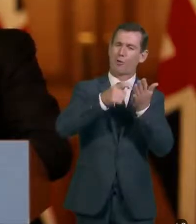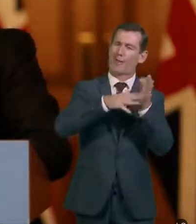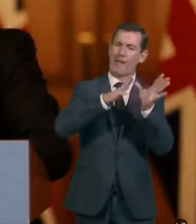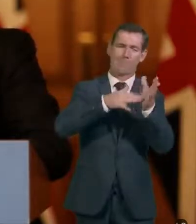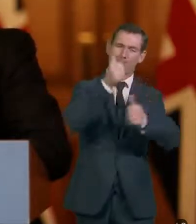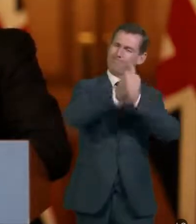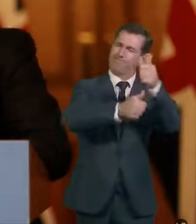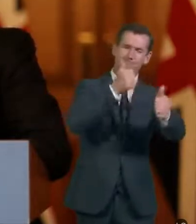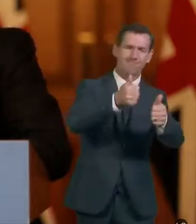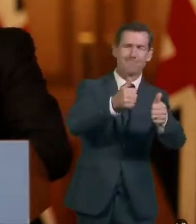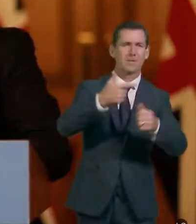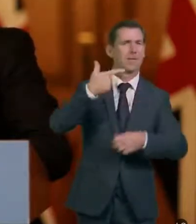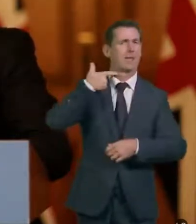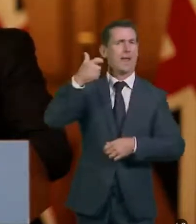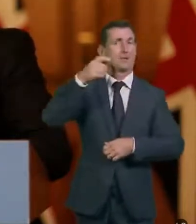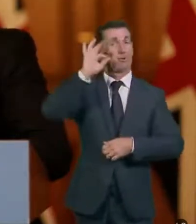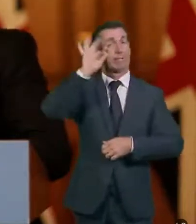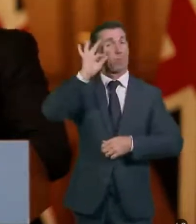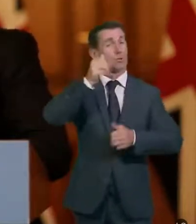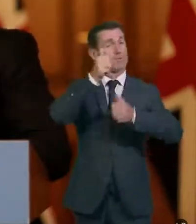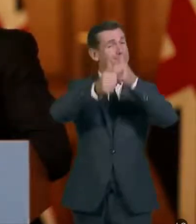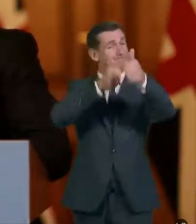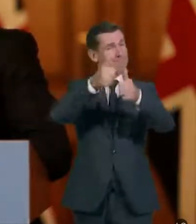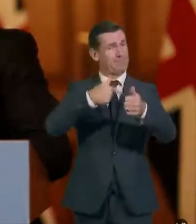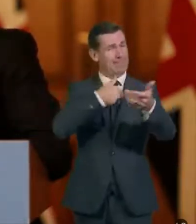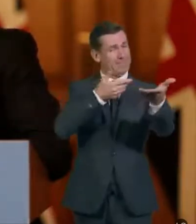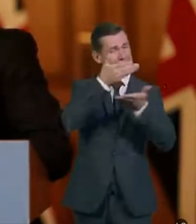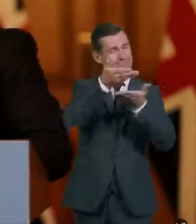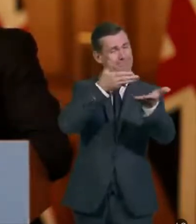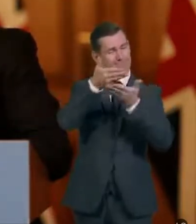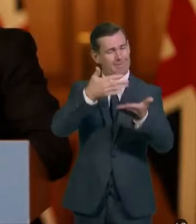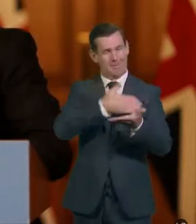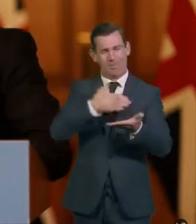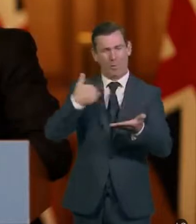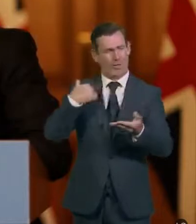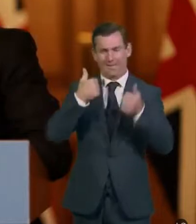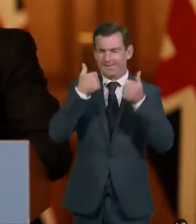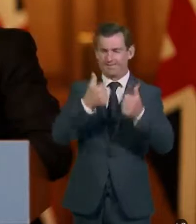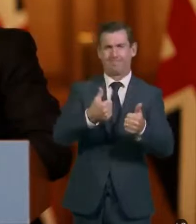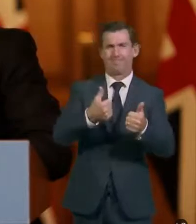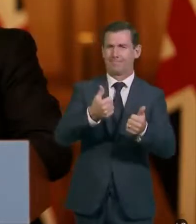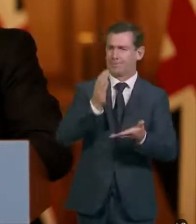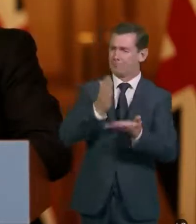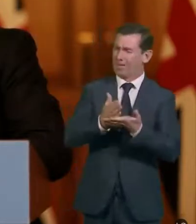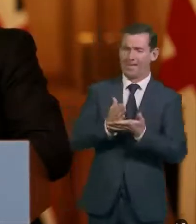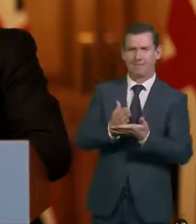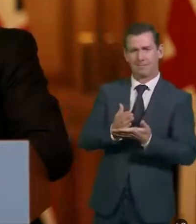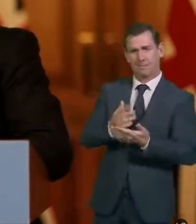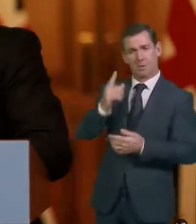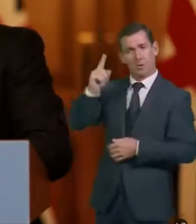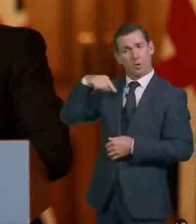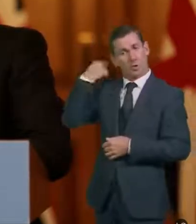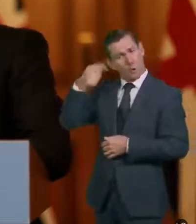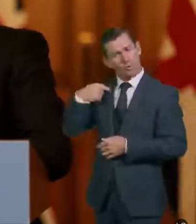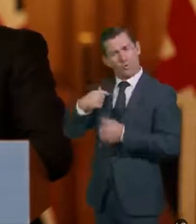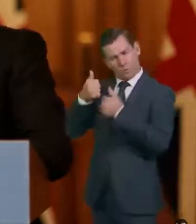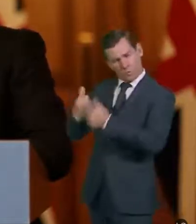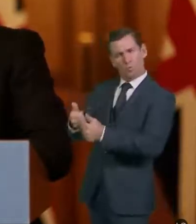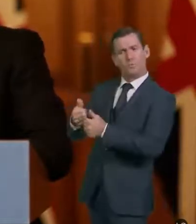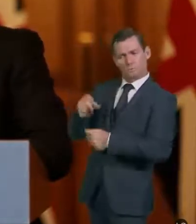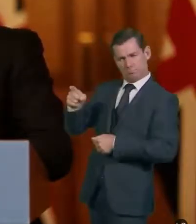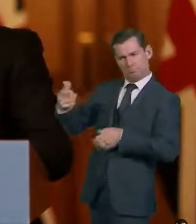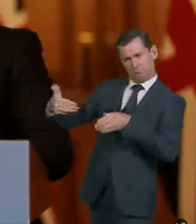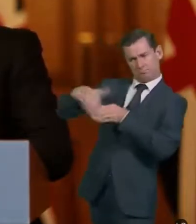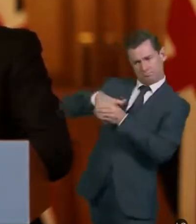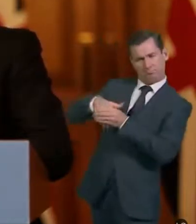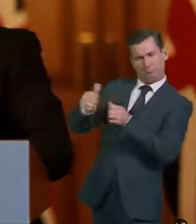this morning, and it's good that London has also come on board. As I said earlier, there